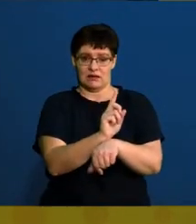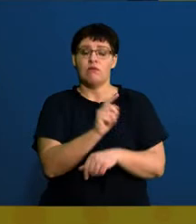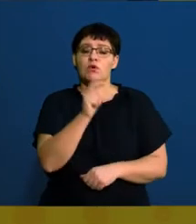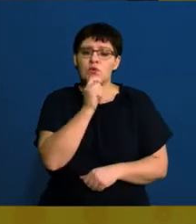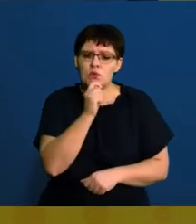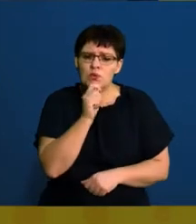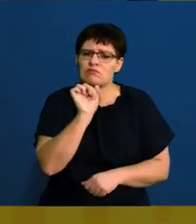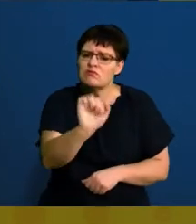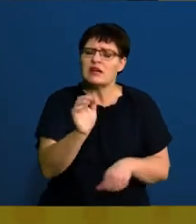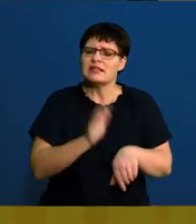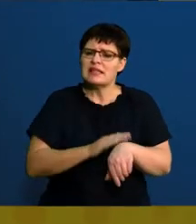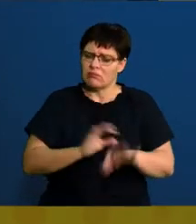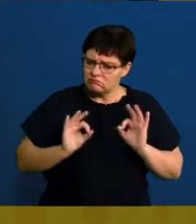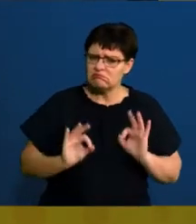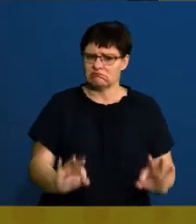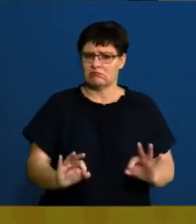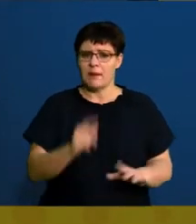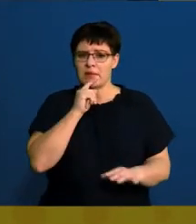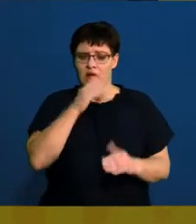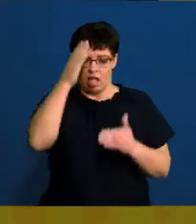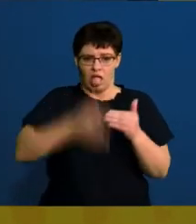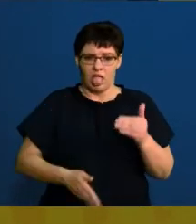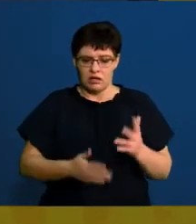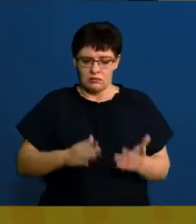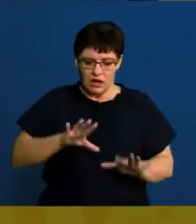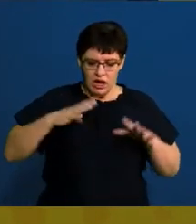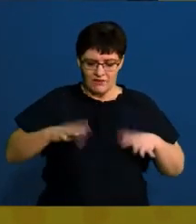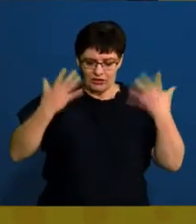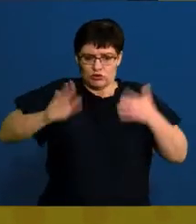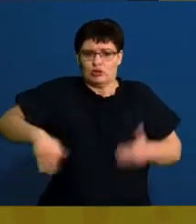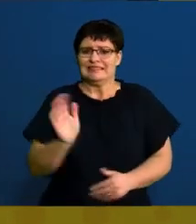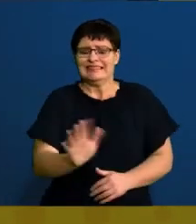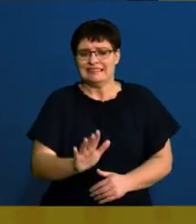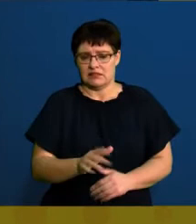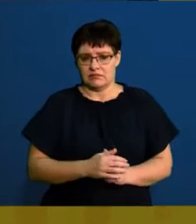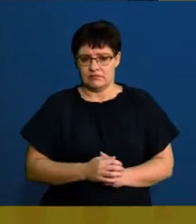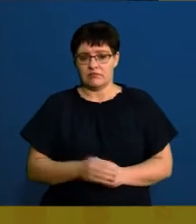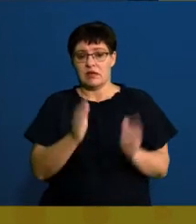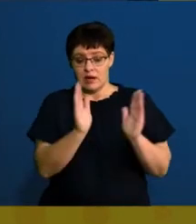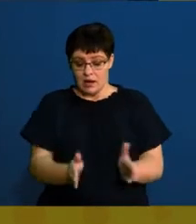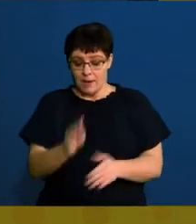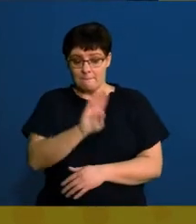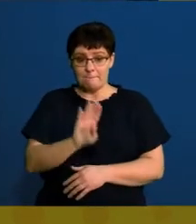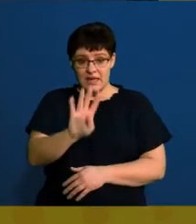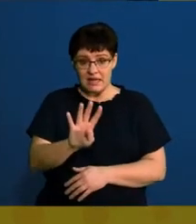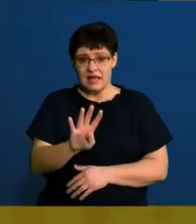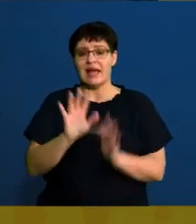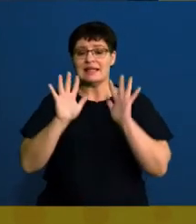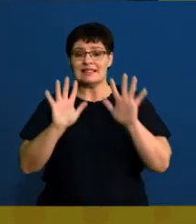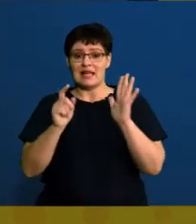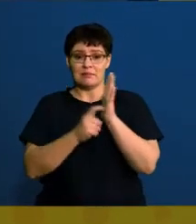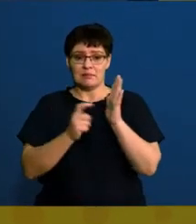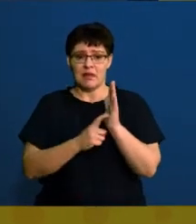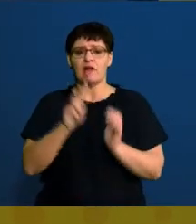your time so that you don't run out of time. Section B is your 10-mark question for 20